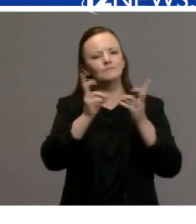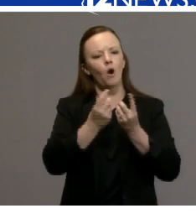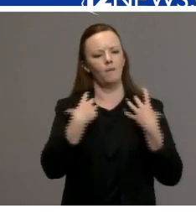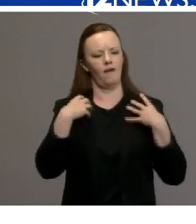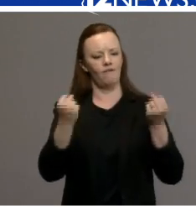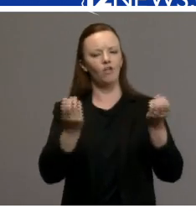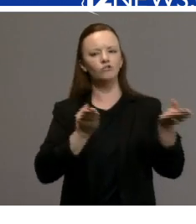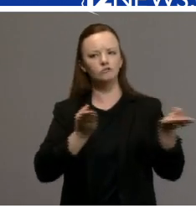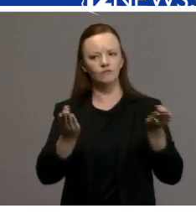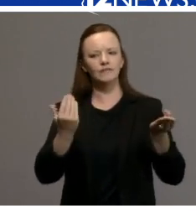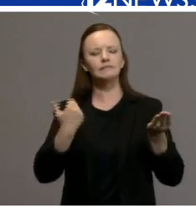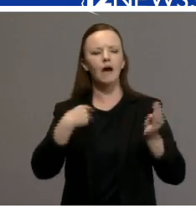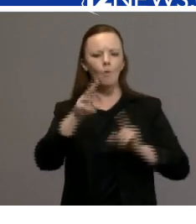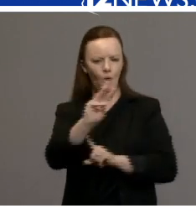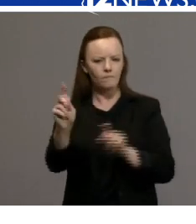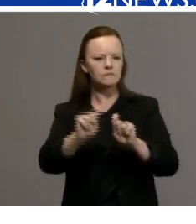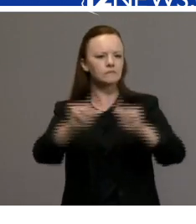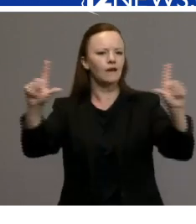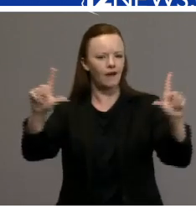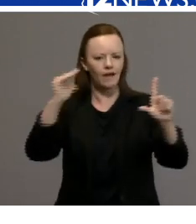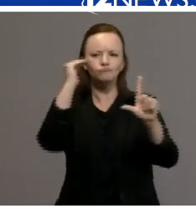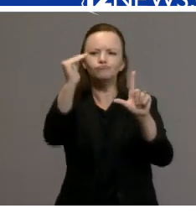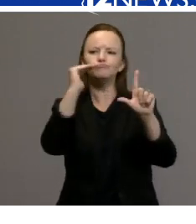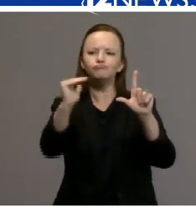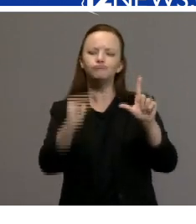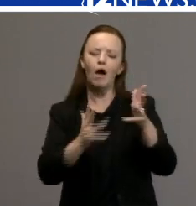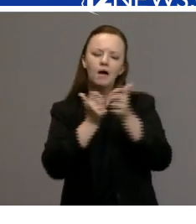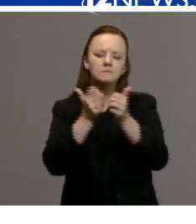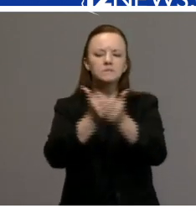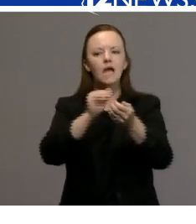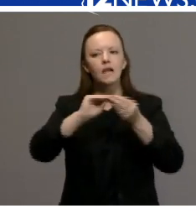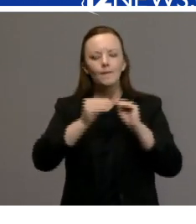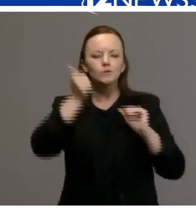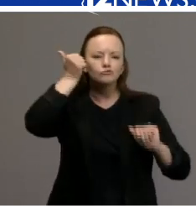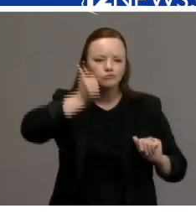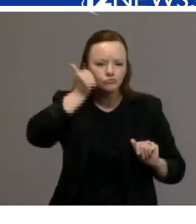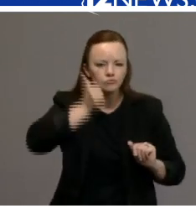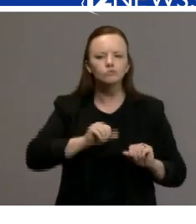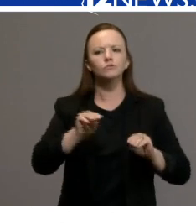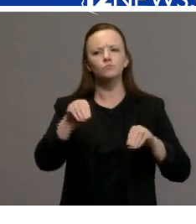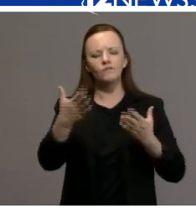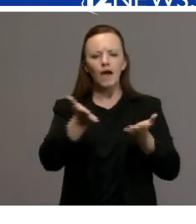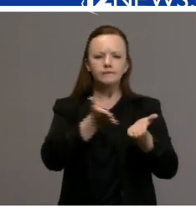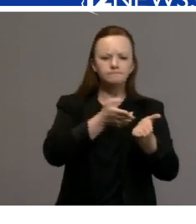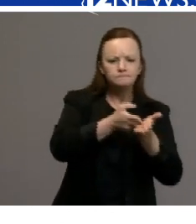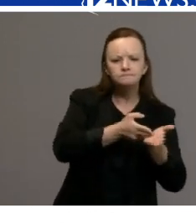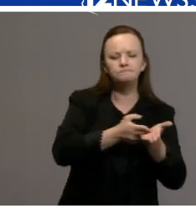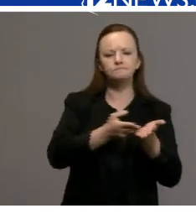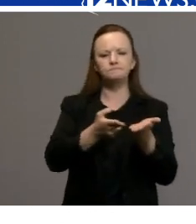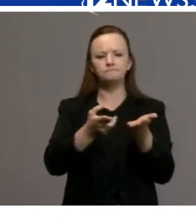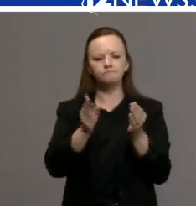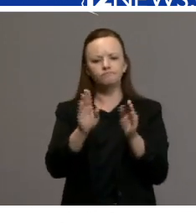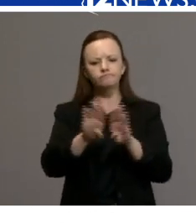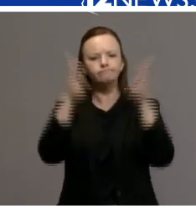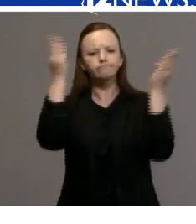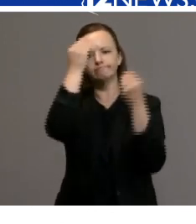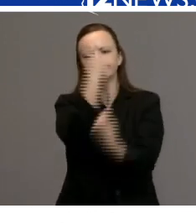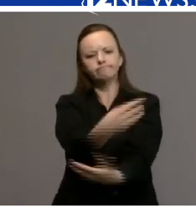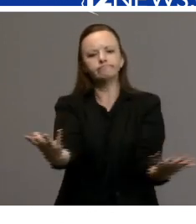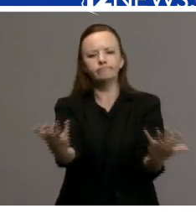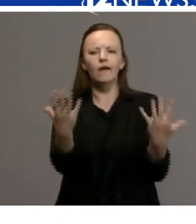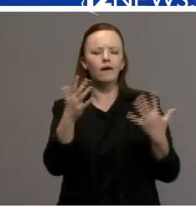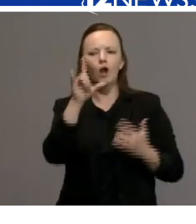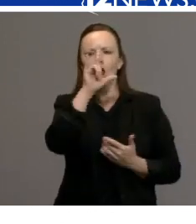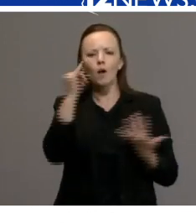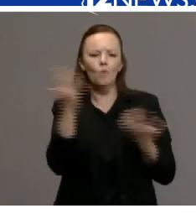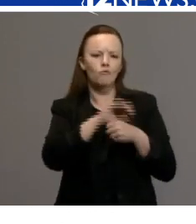they update people on a daily basis, providing some transparency and accountability about how the coronavirus situation is going.